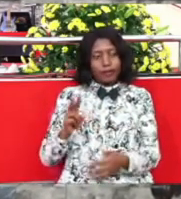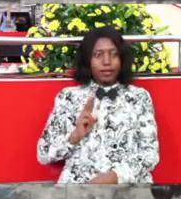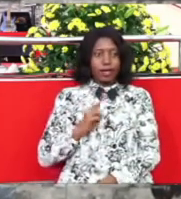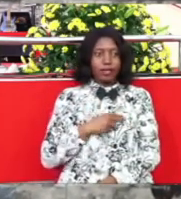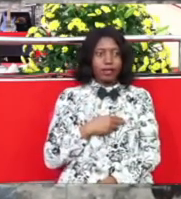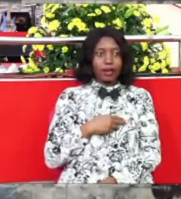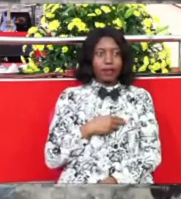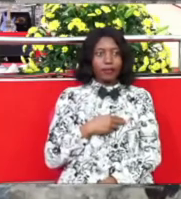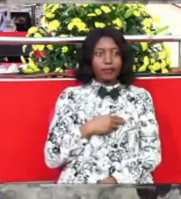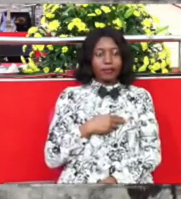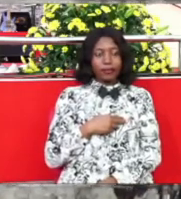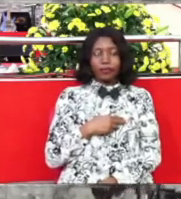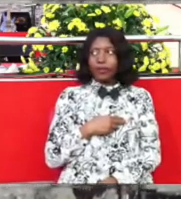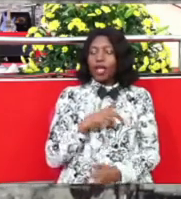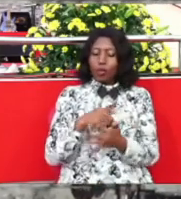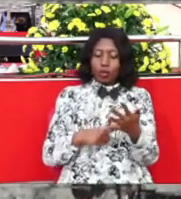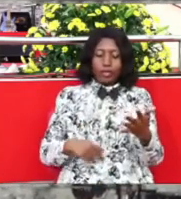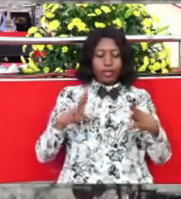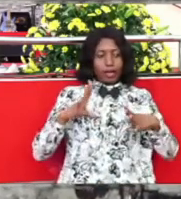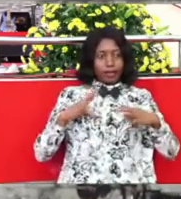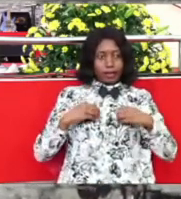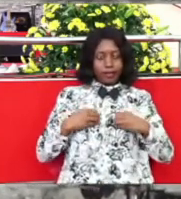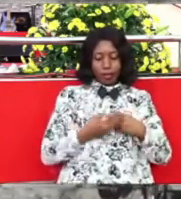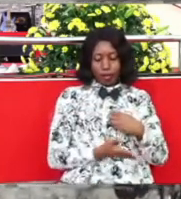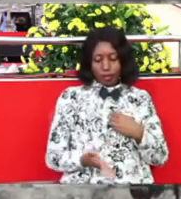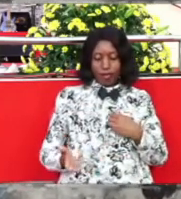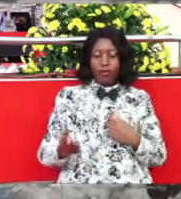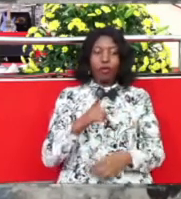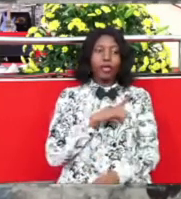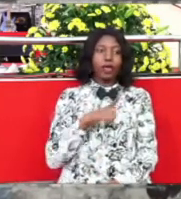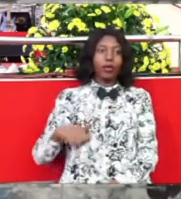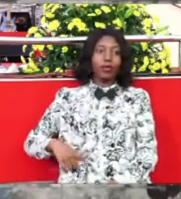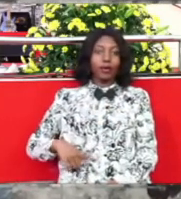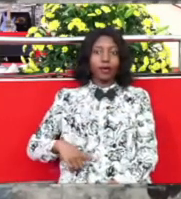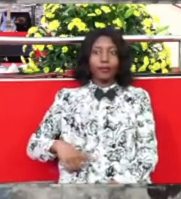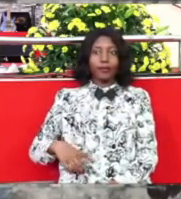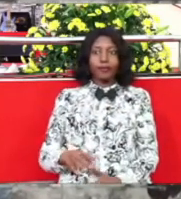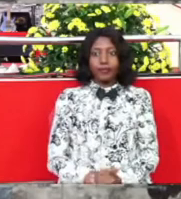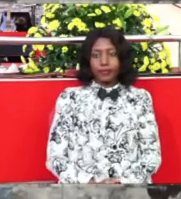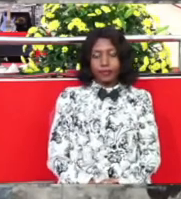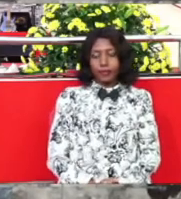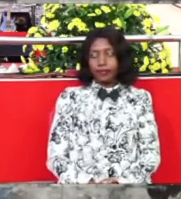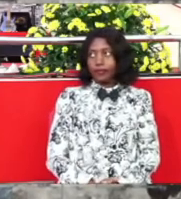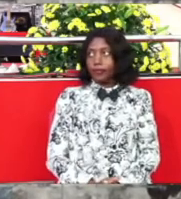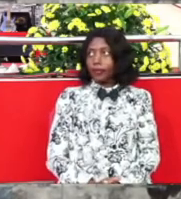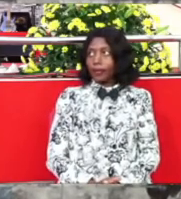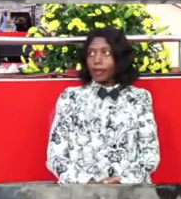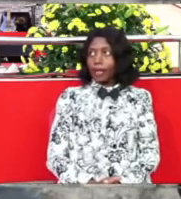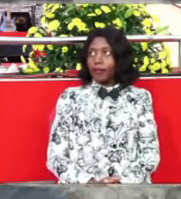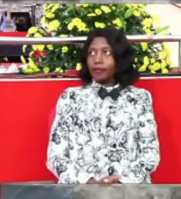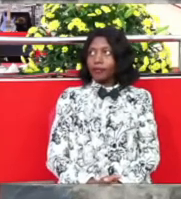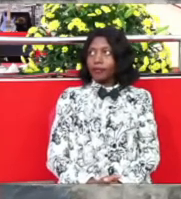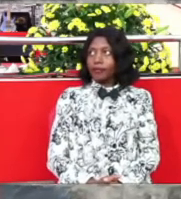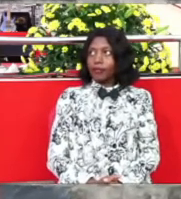that is acceptable to God. Moto ule unatuleta mbele ya Mungu tukiwa dhabihu ambayo inakubalika na iliyo takatifu. This is the time you'll